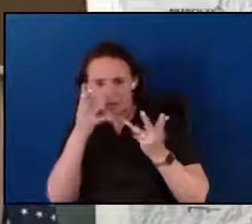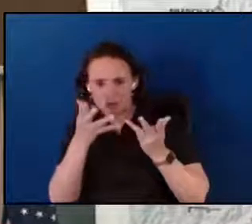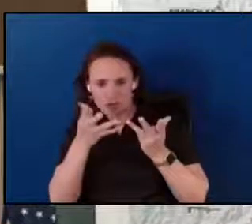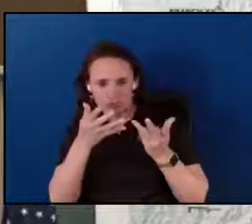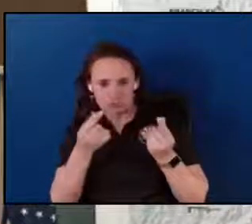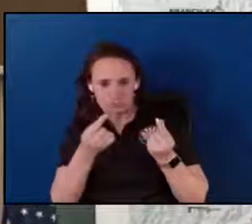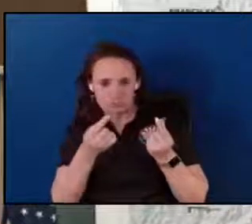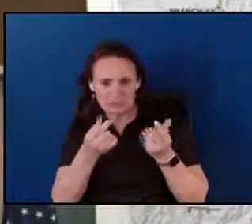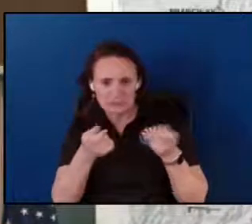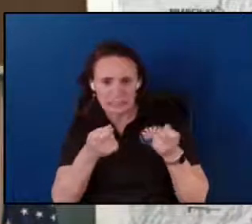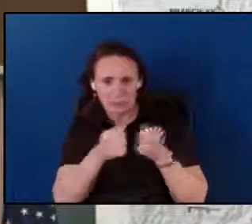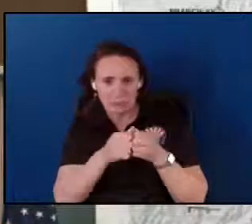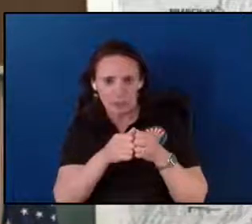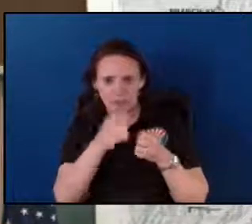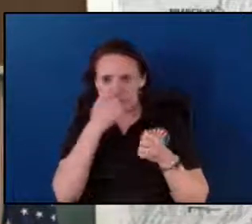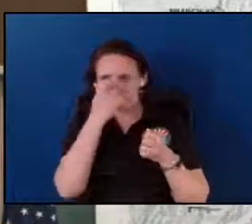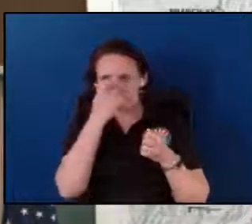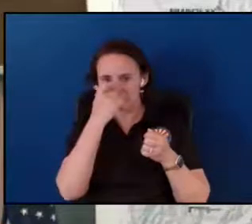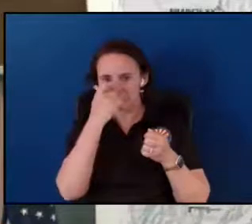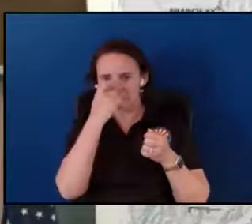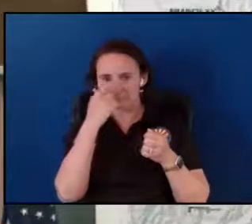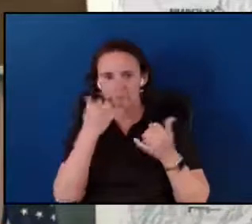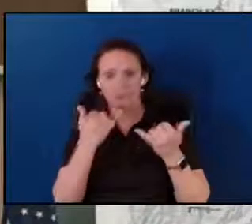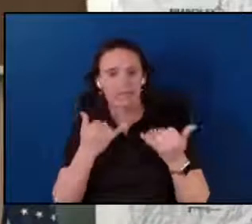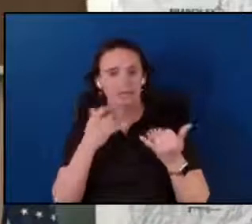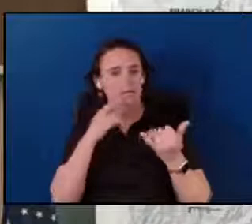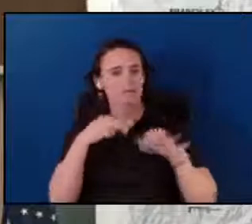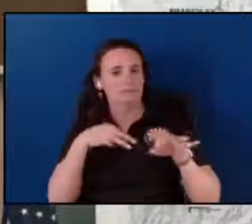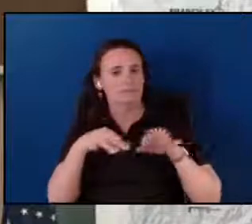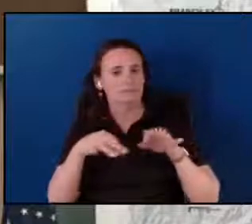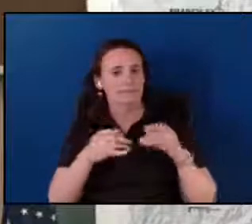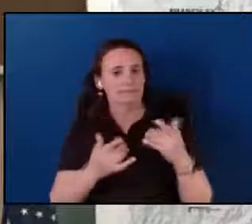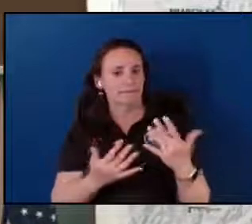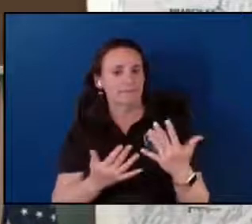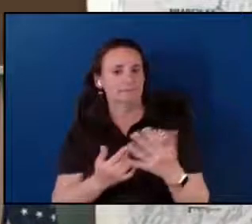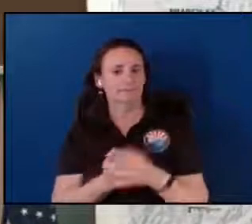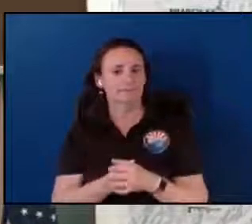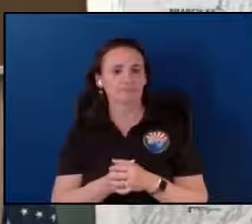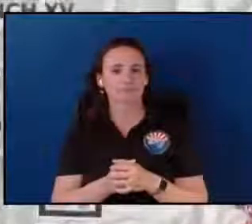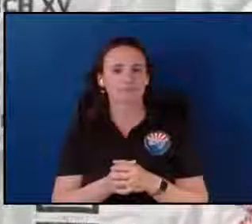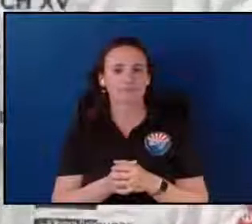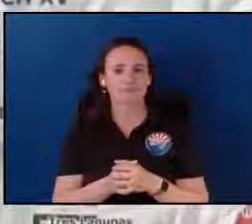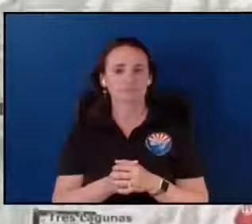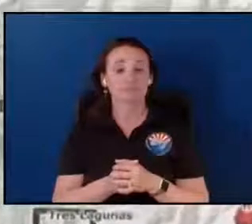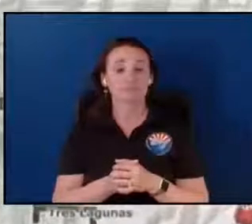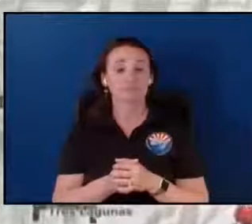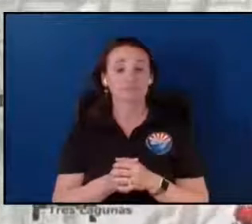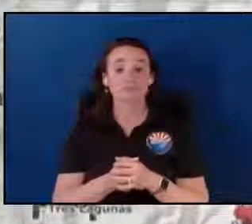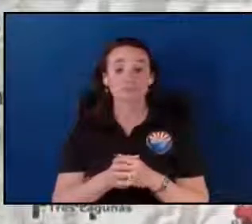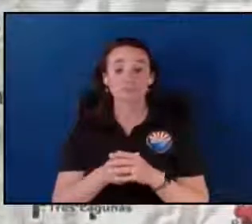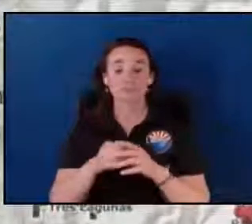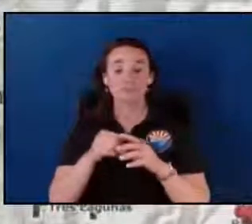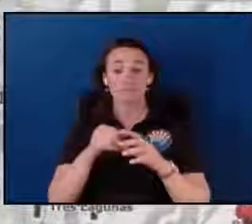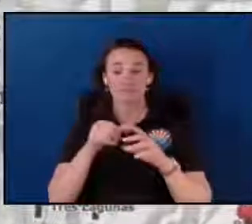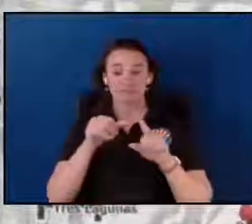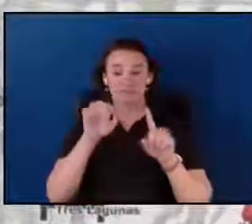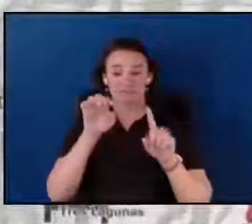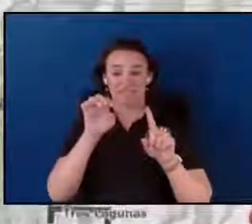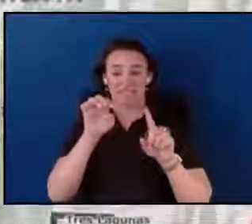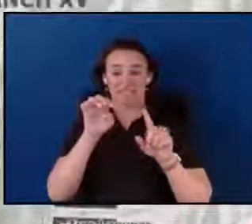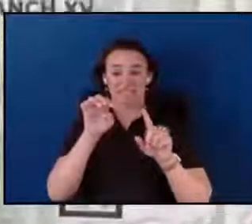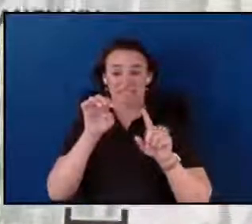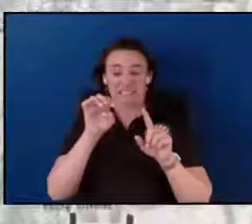that, I'm going to walk you around the fire real quick. So the east side, we had some changes, and it was